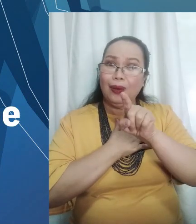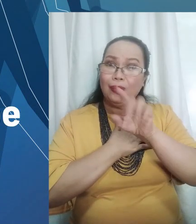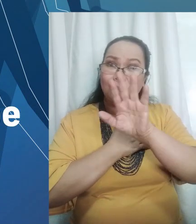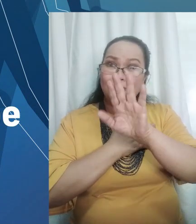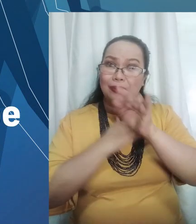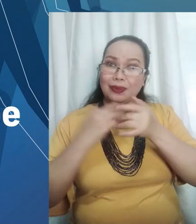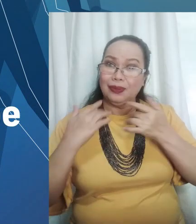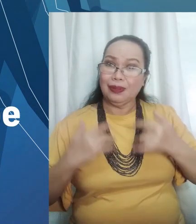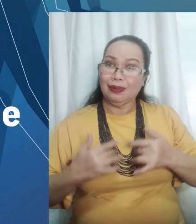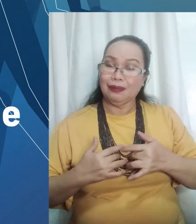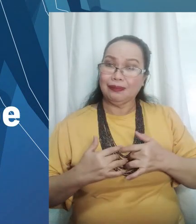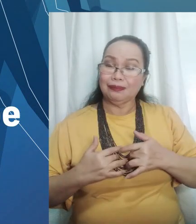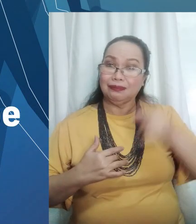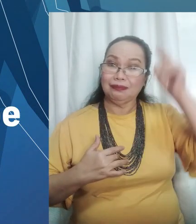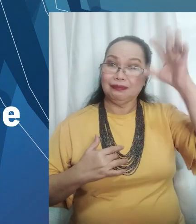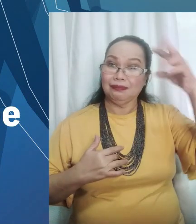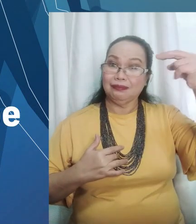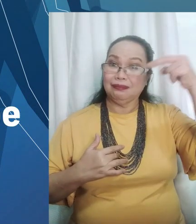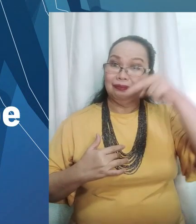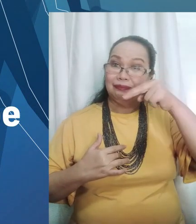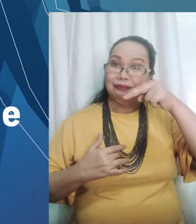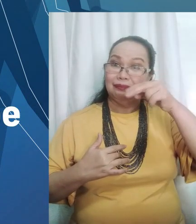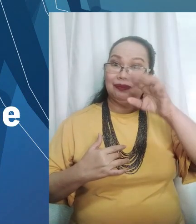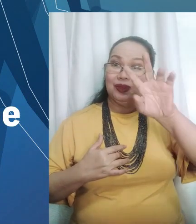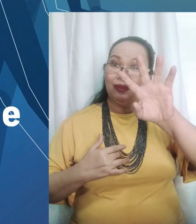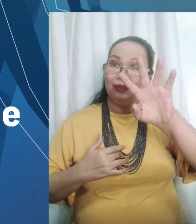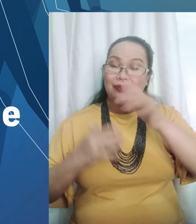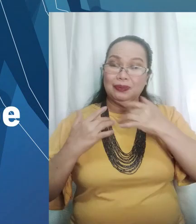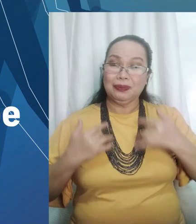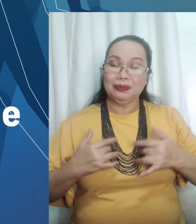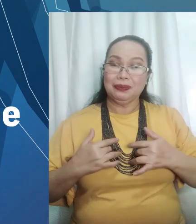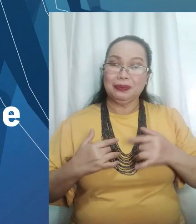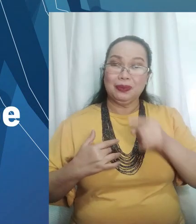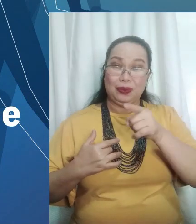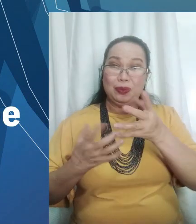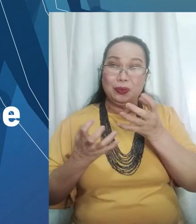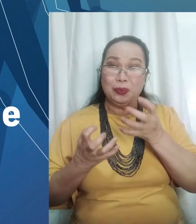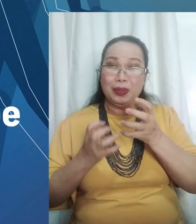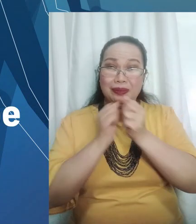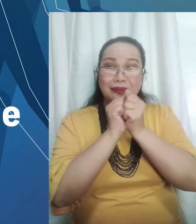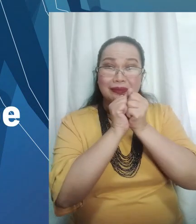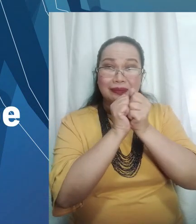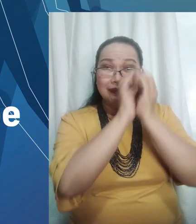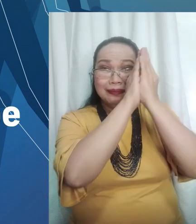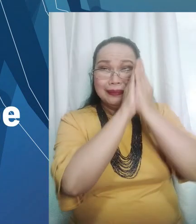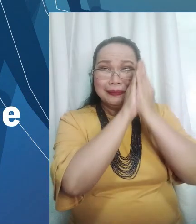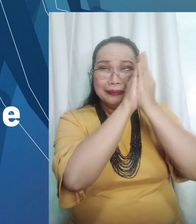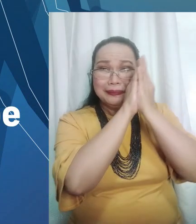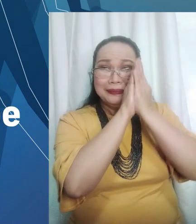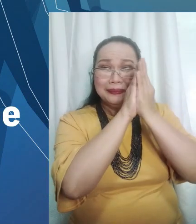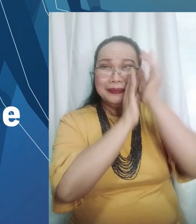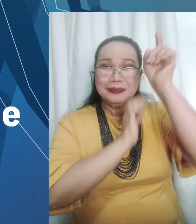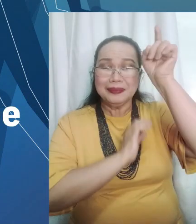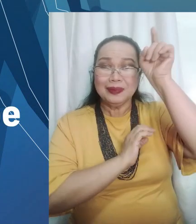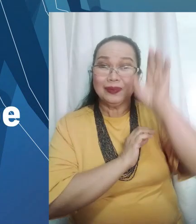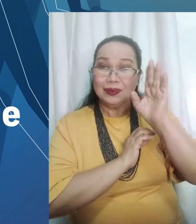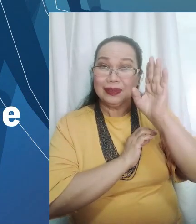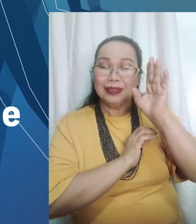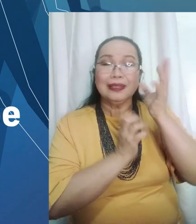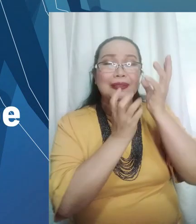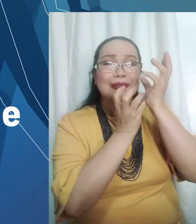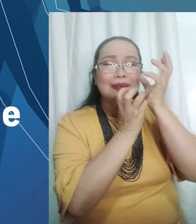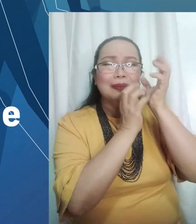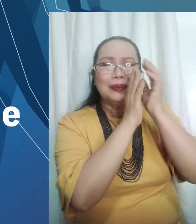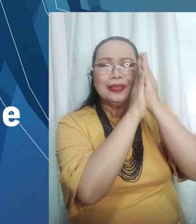today? Will God find in you a deep, deep hunger, yearning for